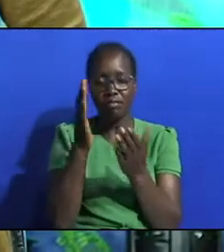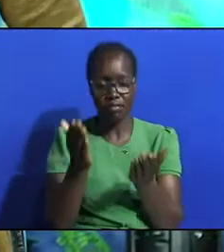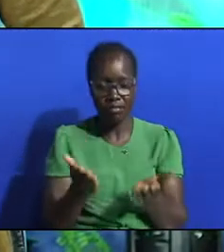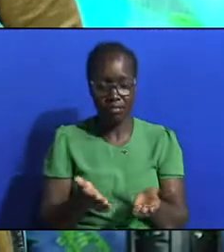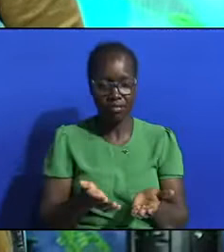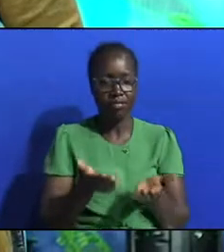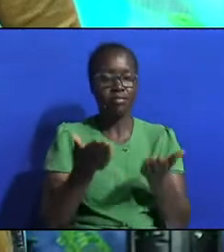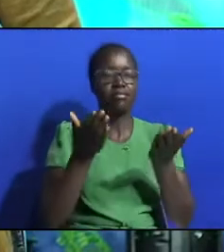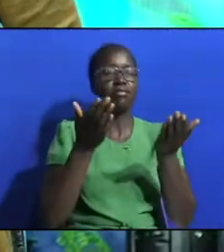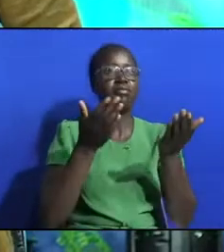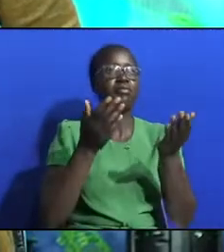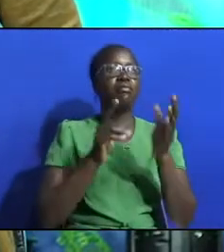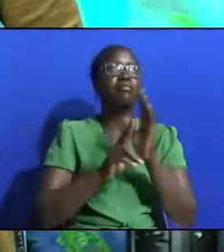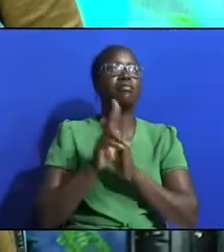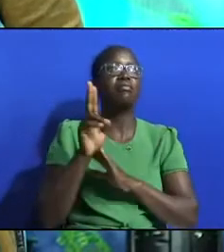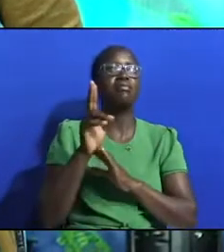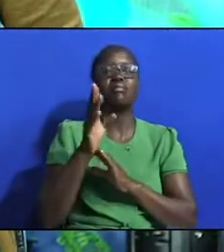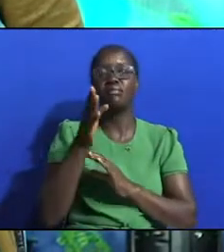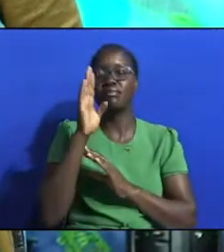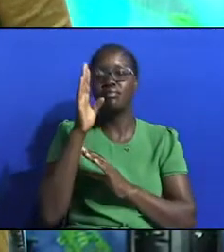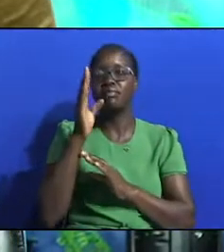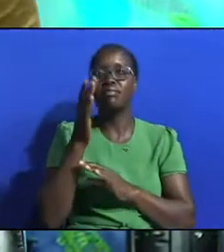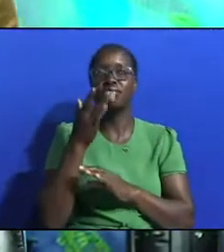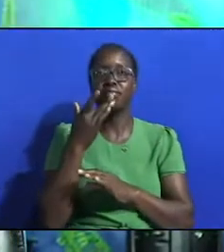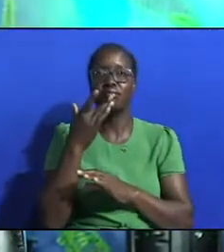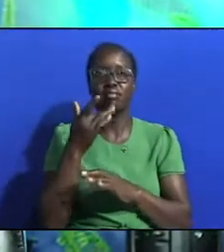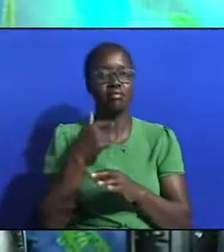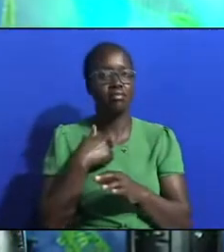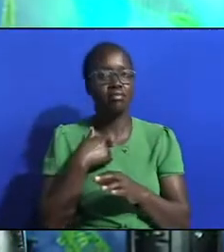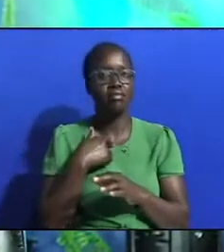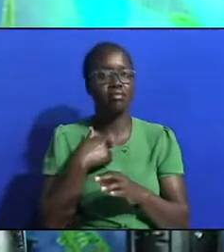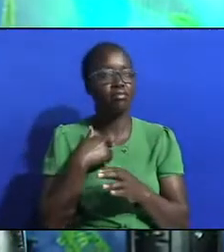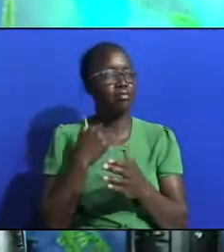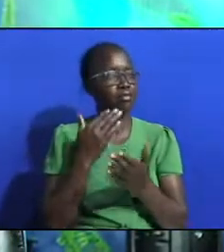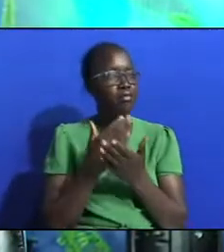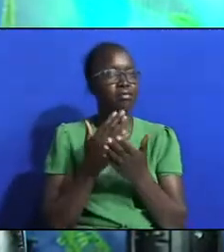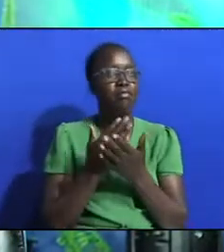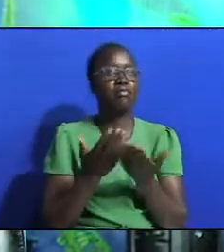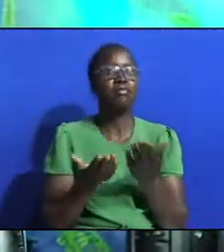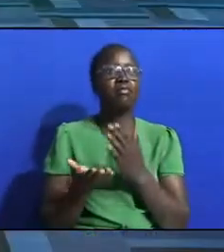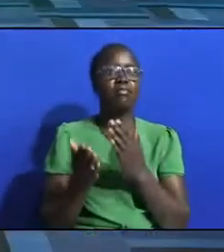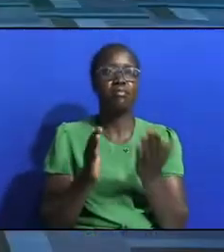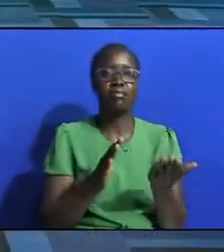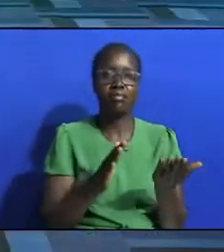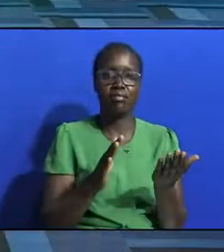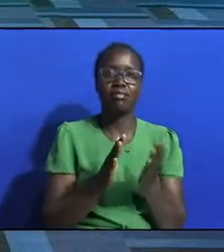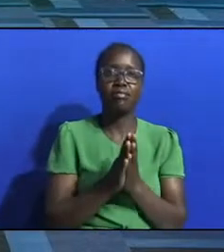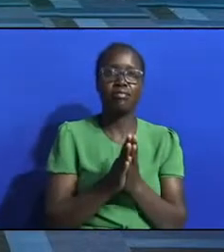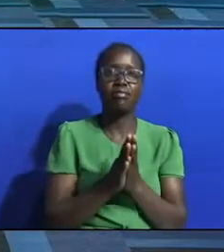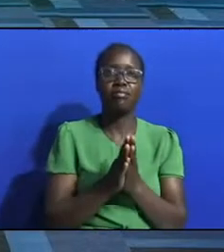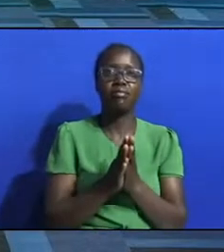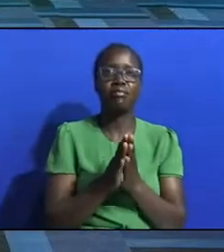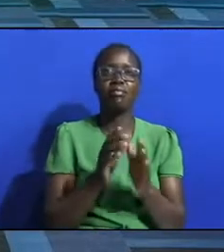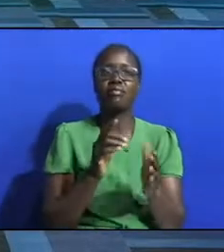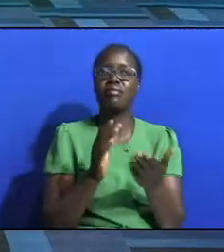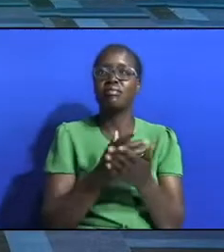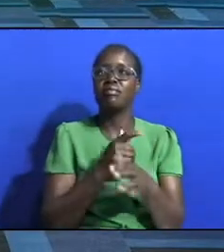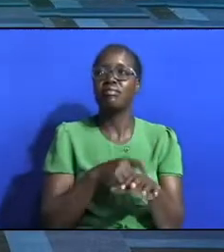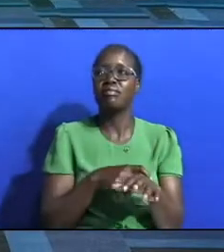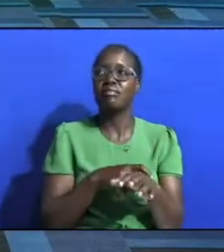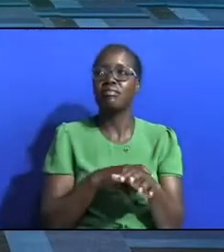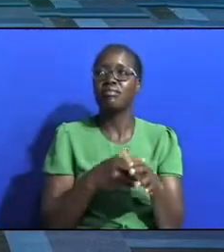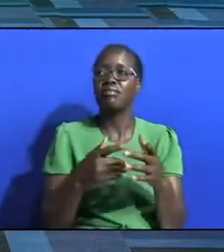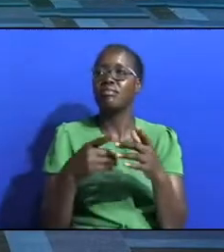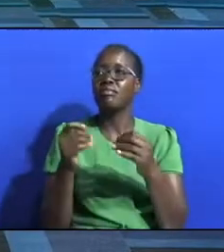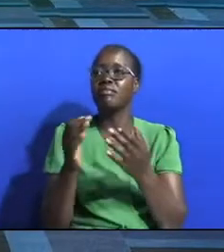up. God will actually favor me. And that's exactly what he did to Daniel. Now, children, you see, sometimes we might